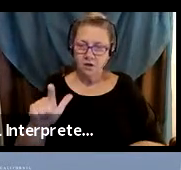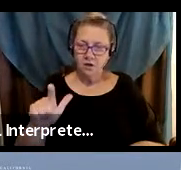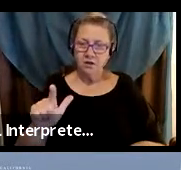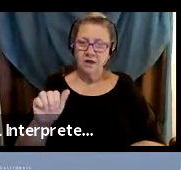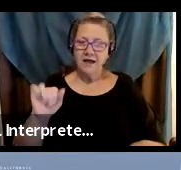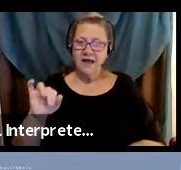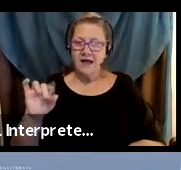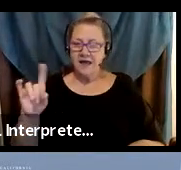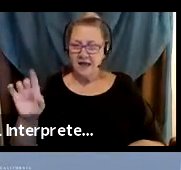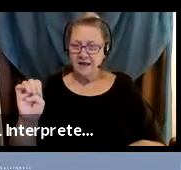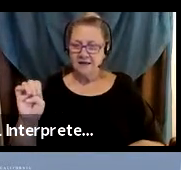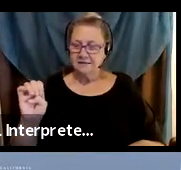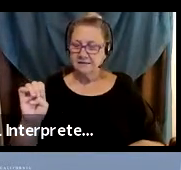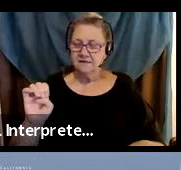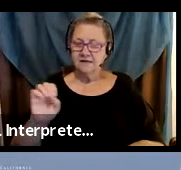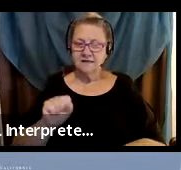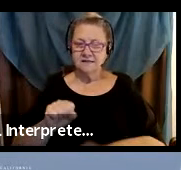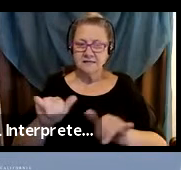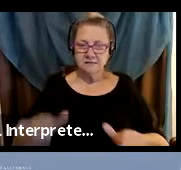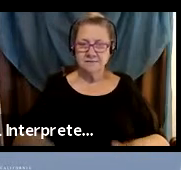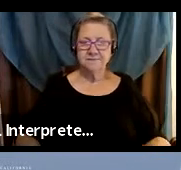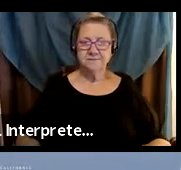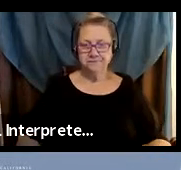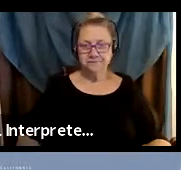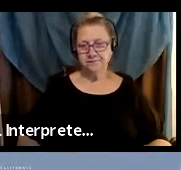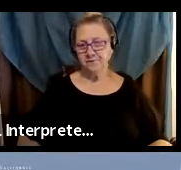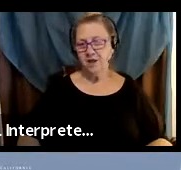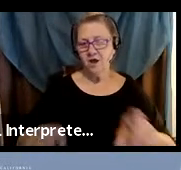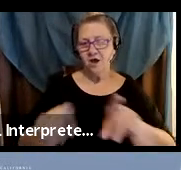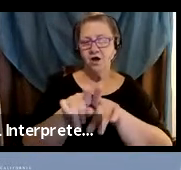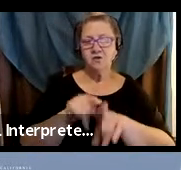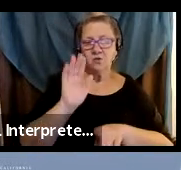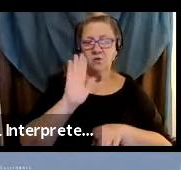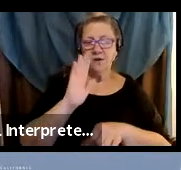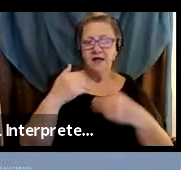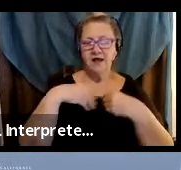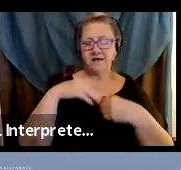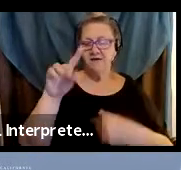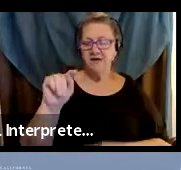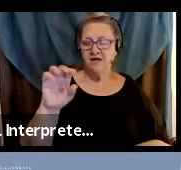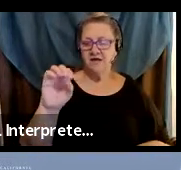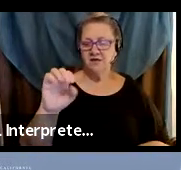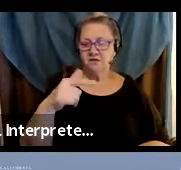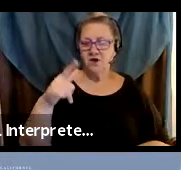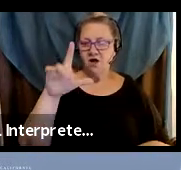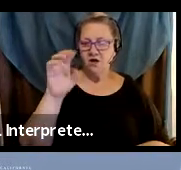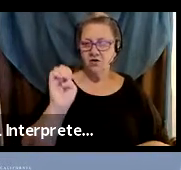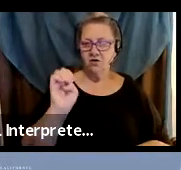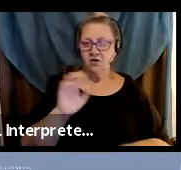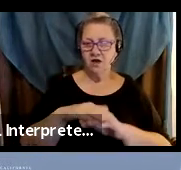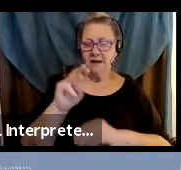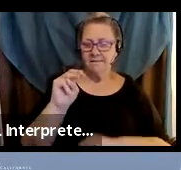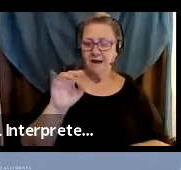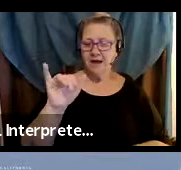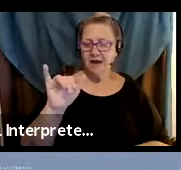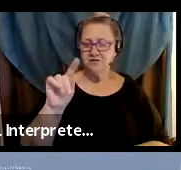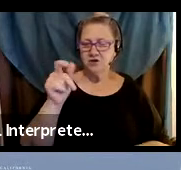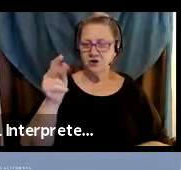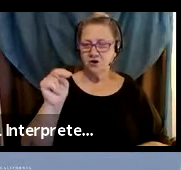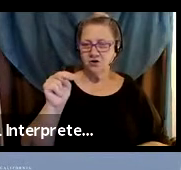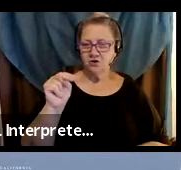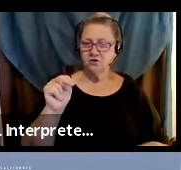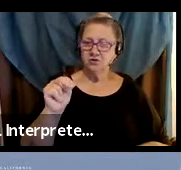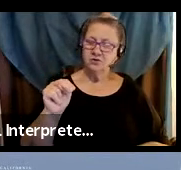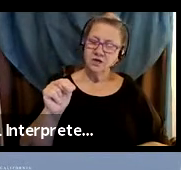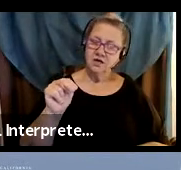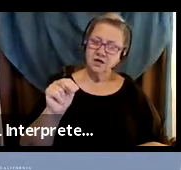that's the process that's going to be used. We're going to actually also have a toggle on the myturn.ca.gov website that an